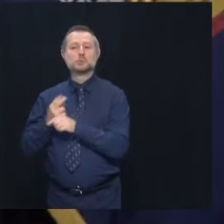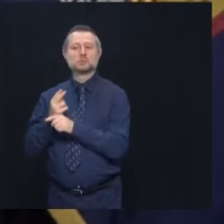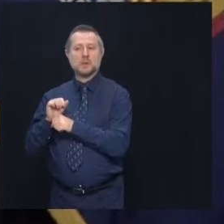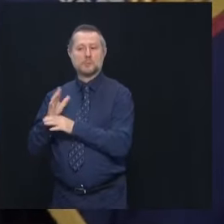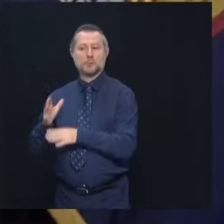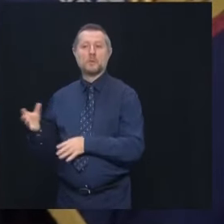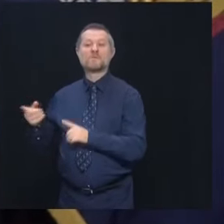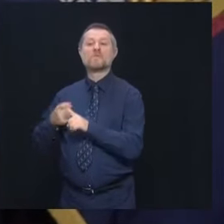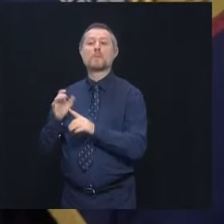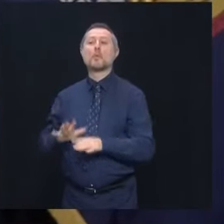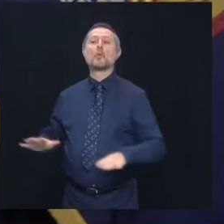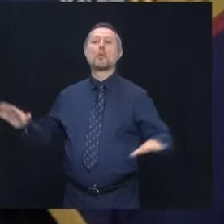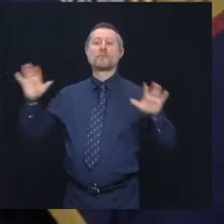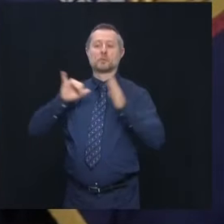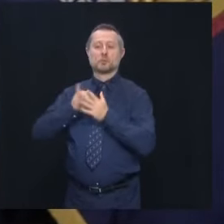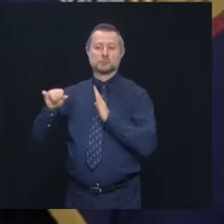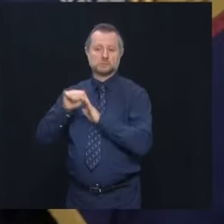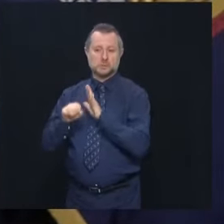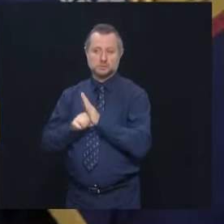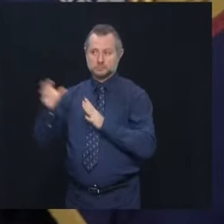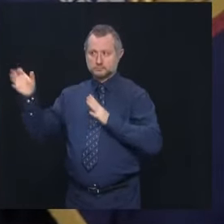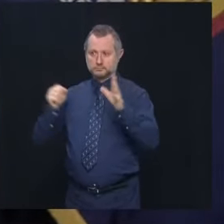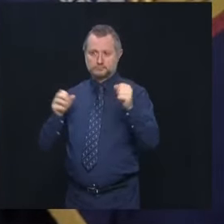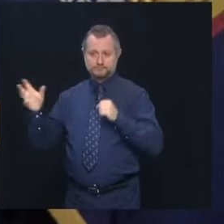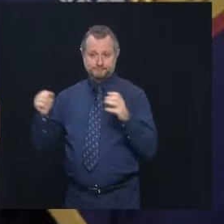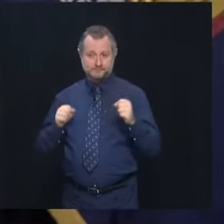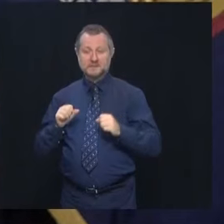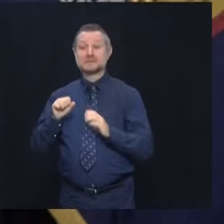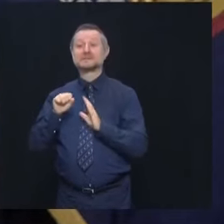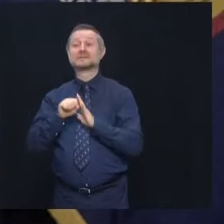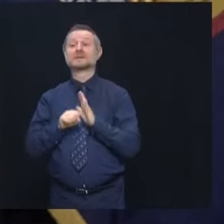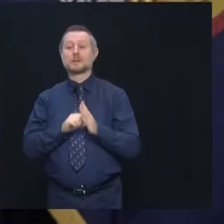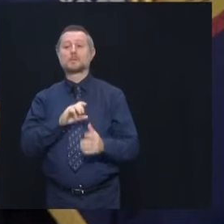the state, and it was run by the state police and the SLA.